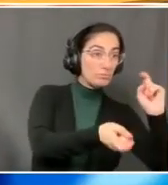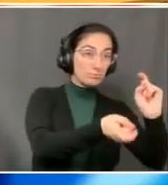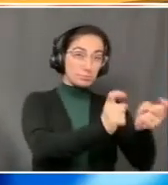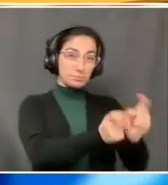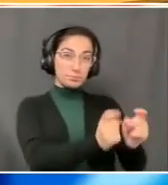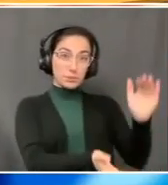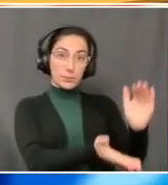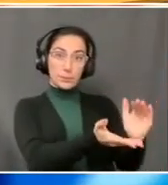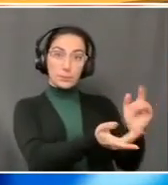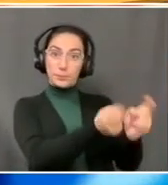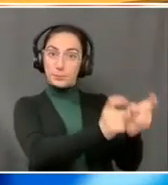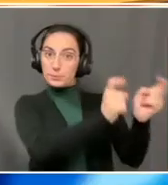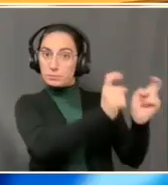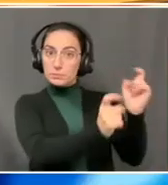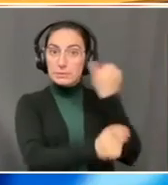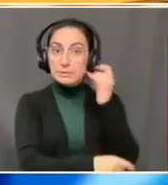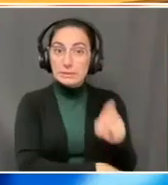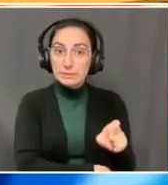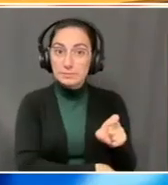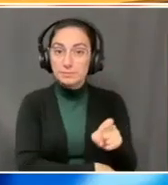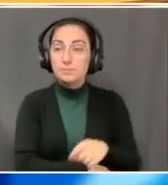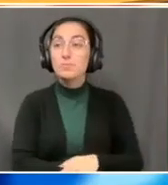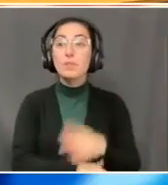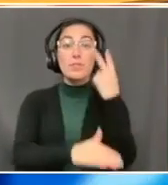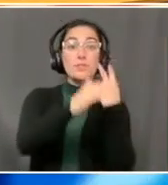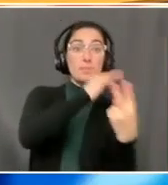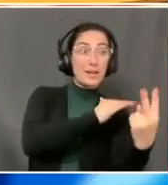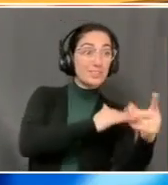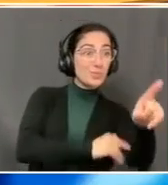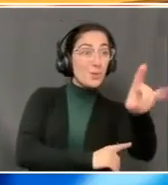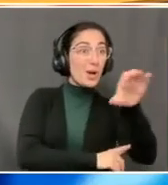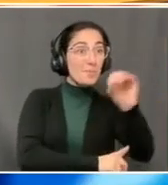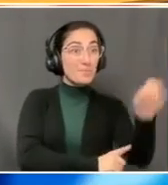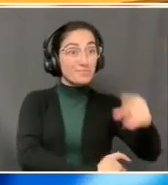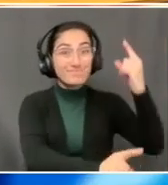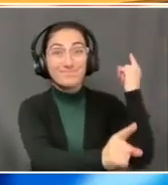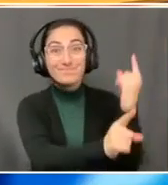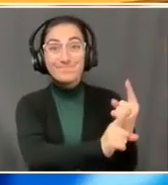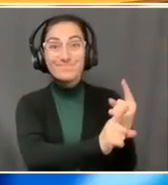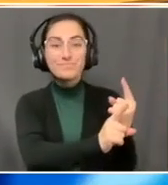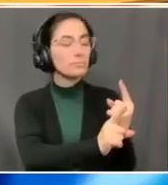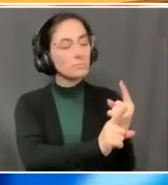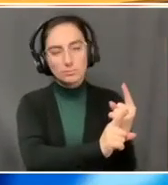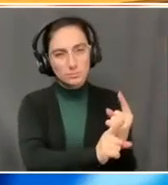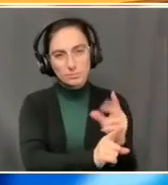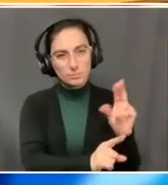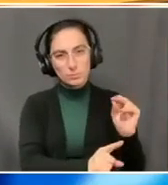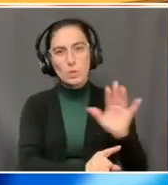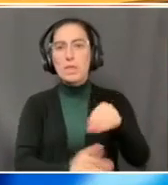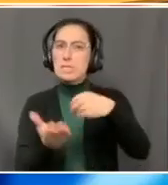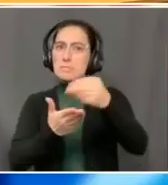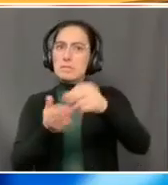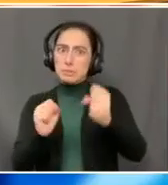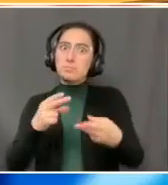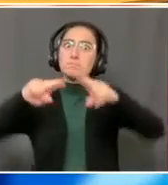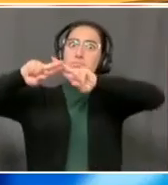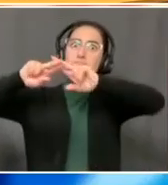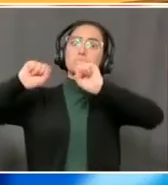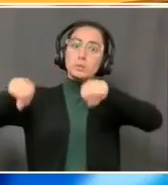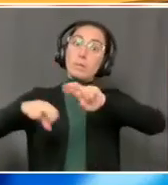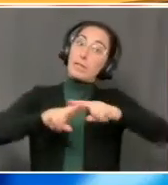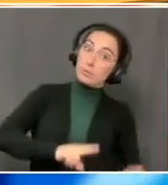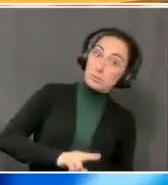underspend in those areas, no, the projections are not always 100% accurate, right? Like the spending could end up being higher than what we project at second interim or